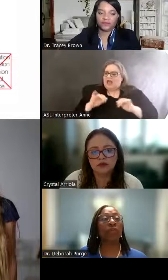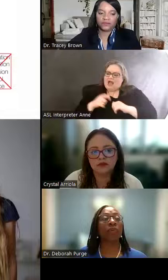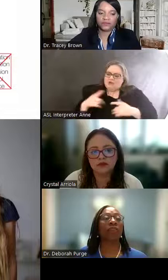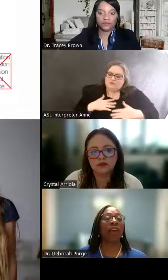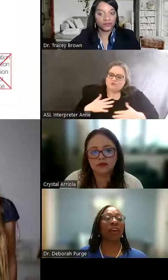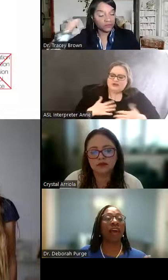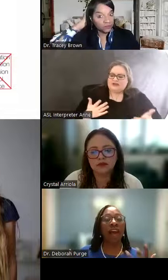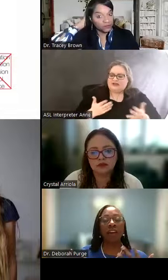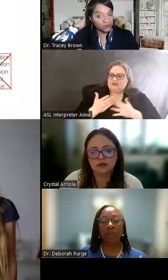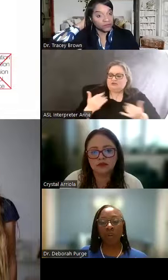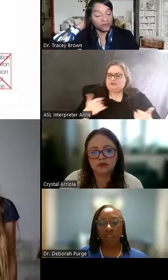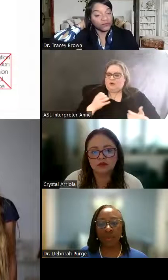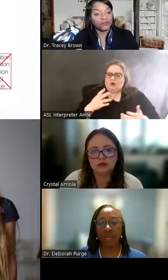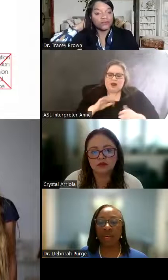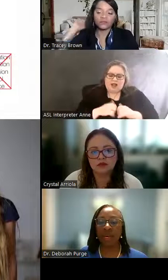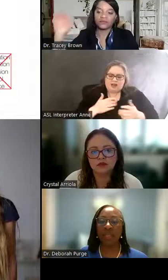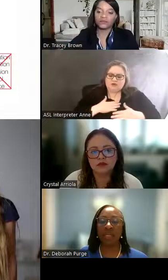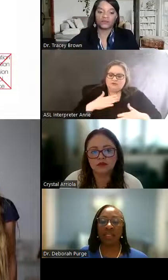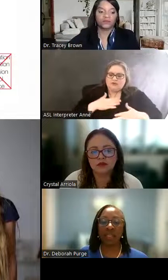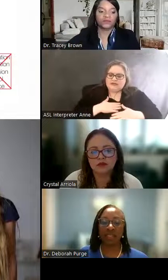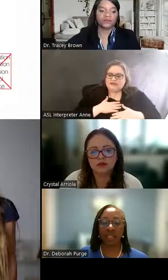breathe through this anger? How do you breathe through this